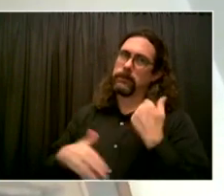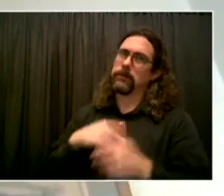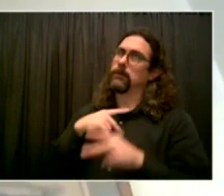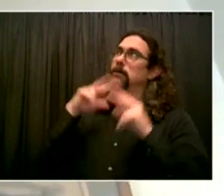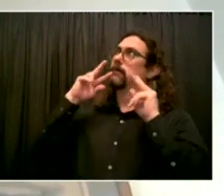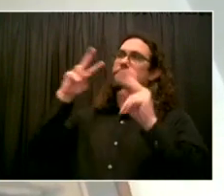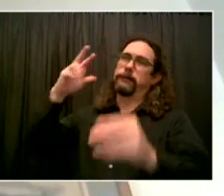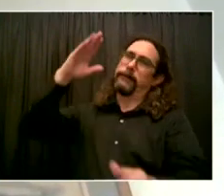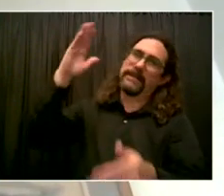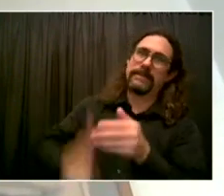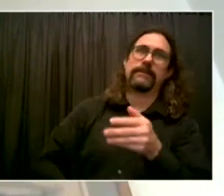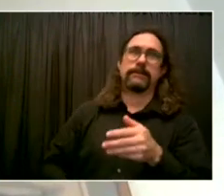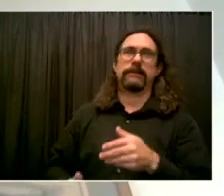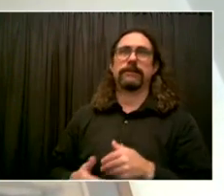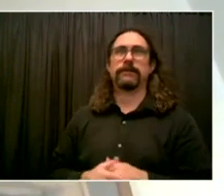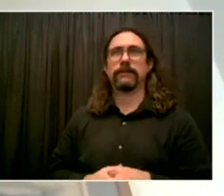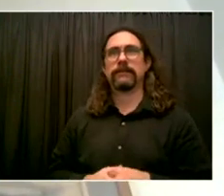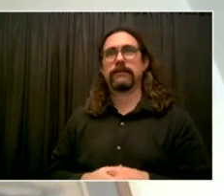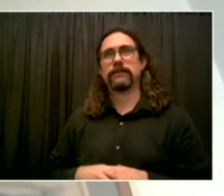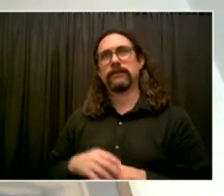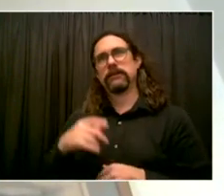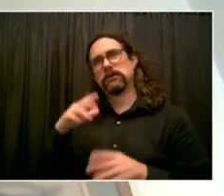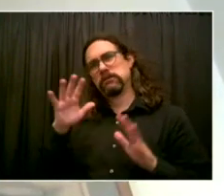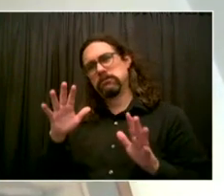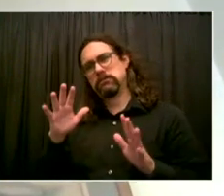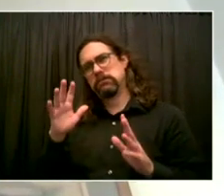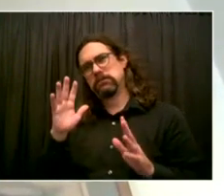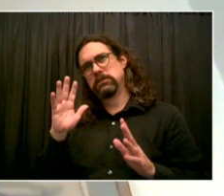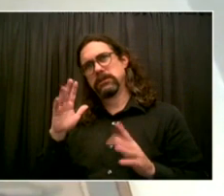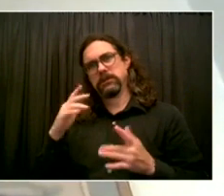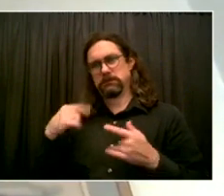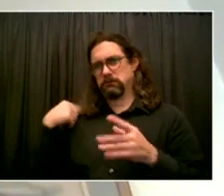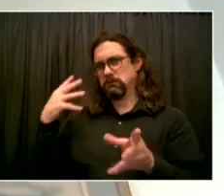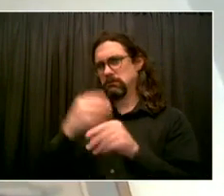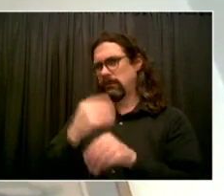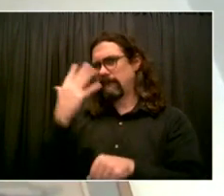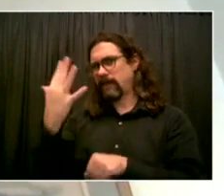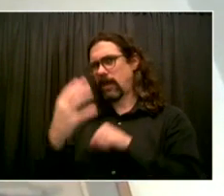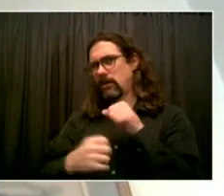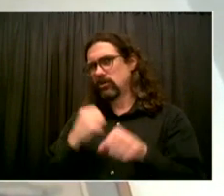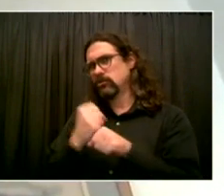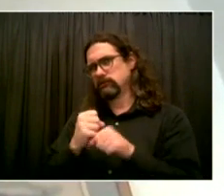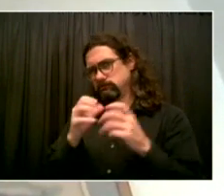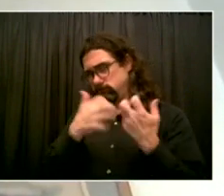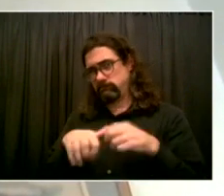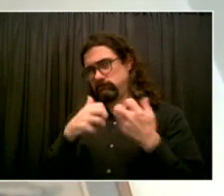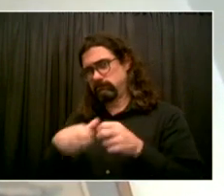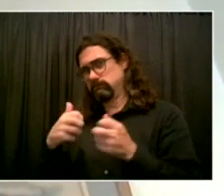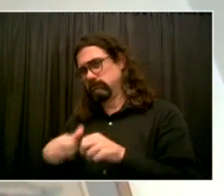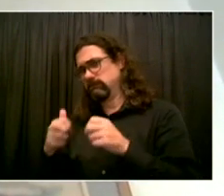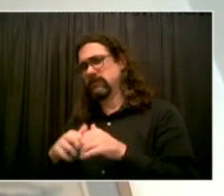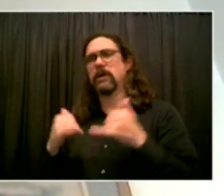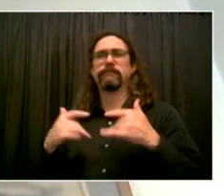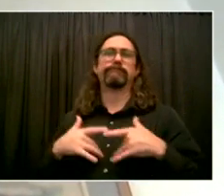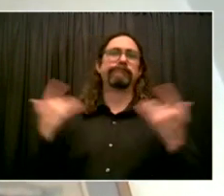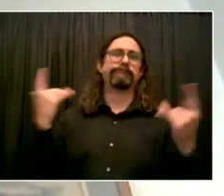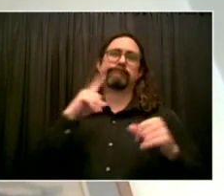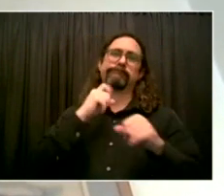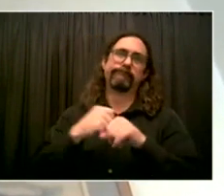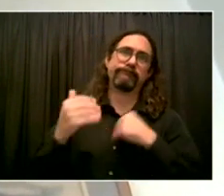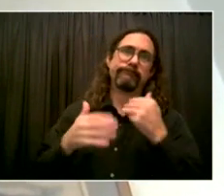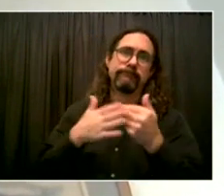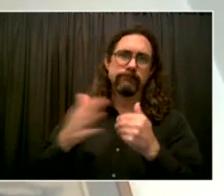together, but we're very excited. And I just wish we could do that with even more fields. One thing I want to add to the Field of